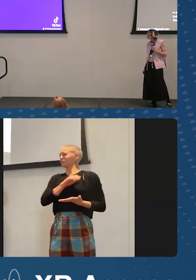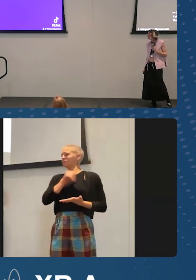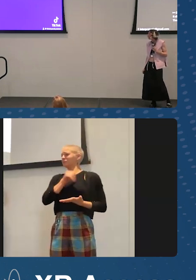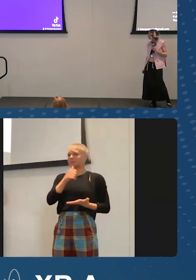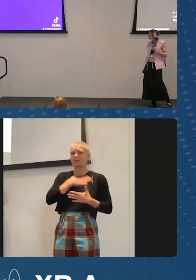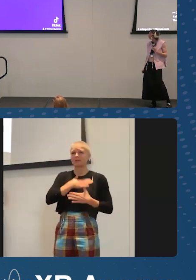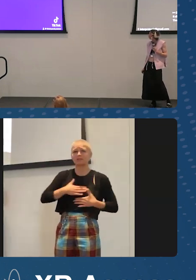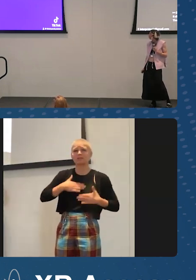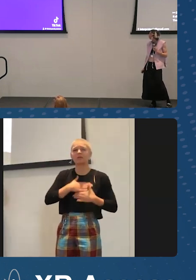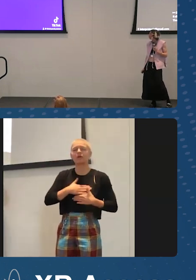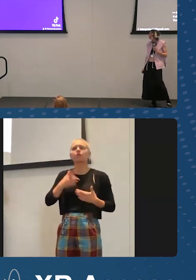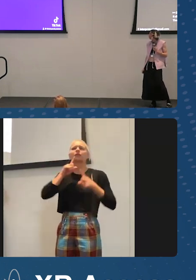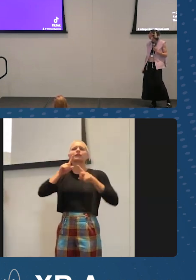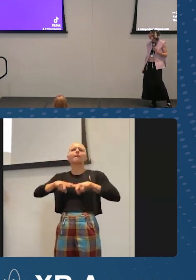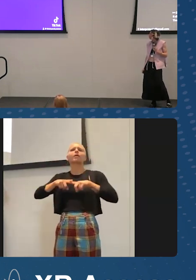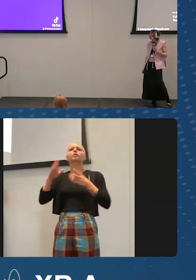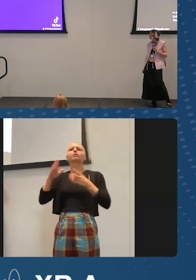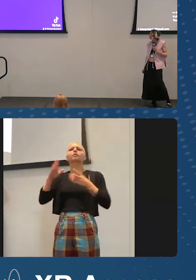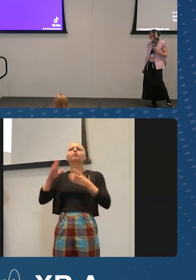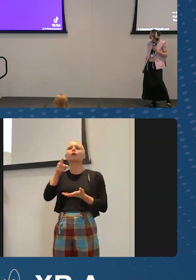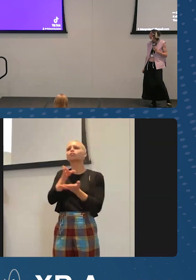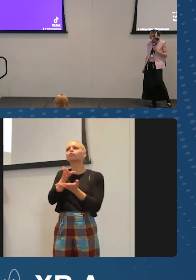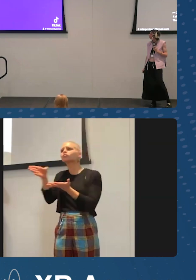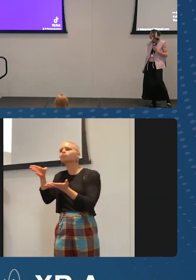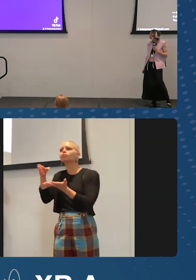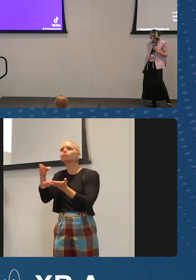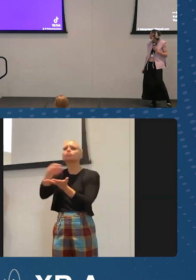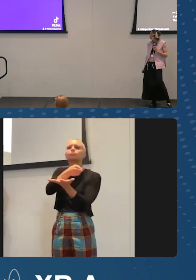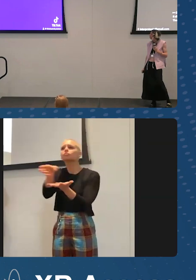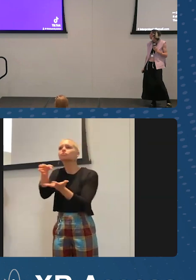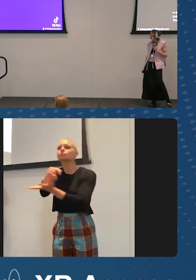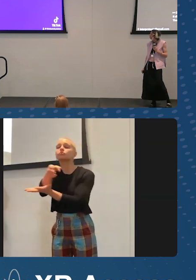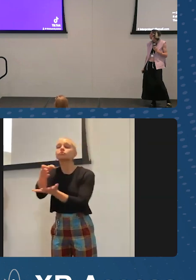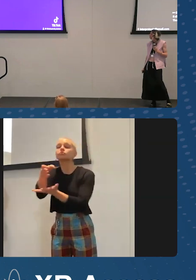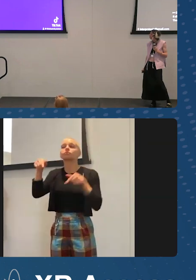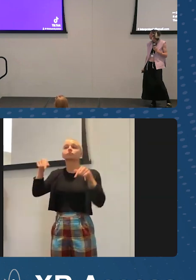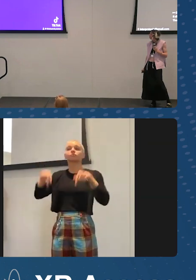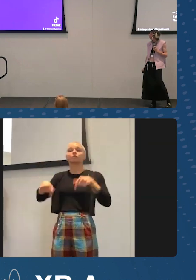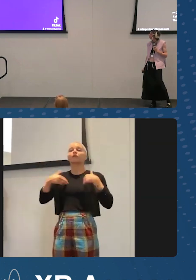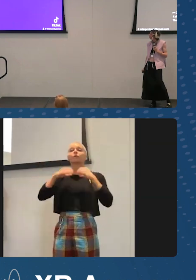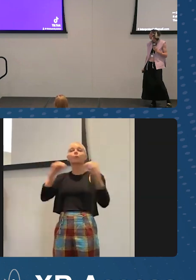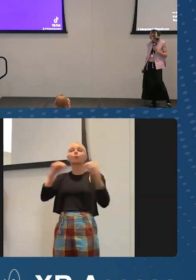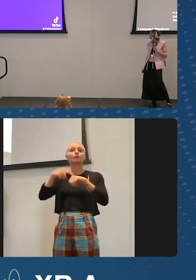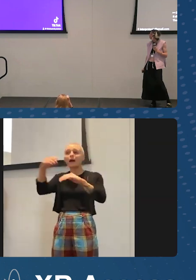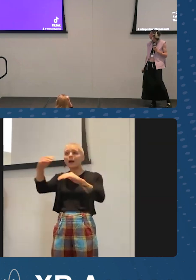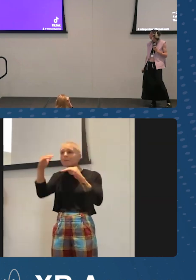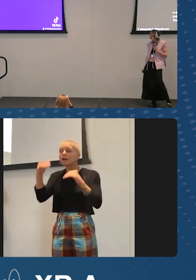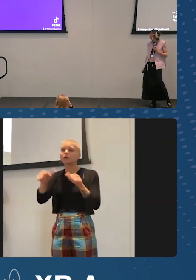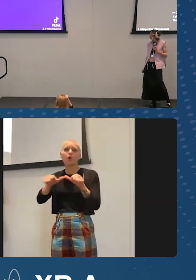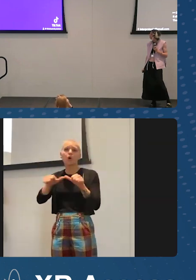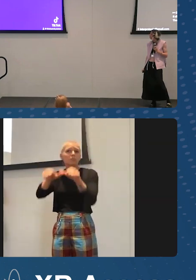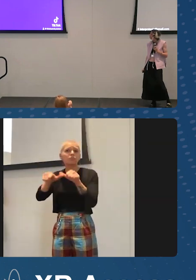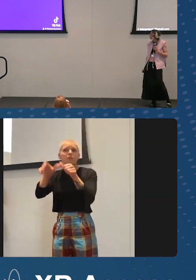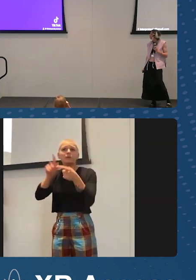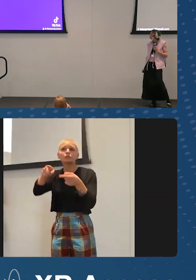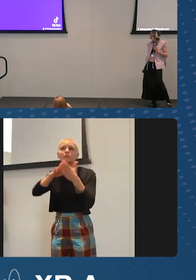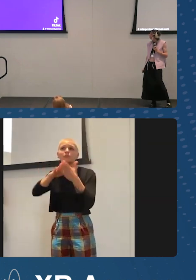It all depends on where you go. There's no time limit in unseen sound, so get lost until you get bored.